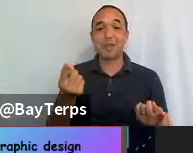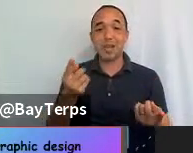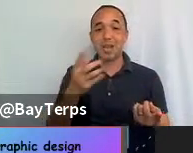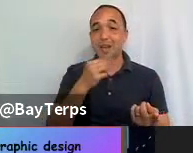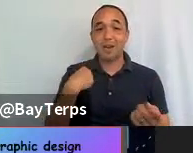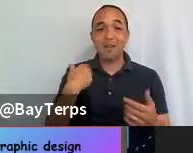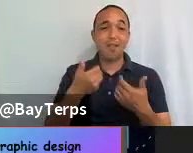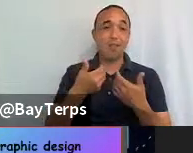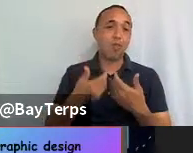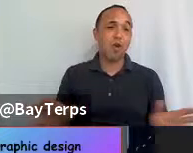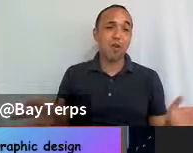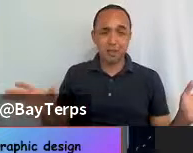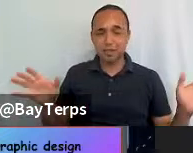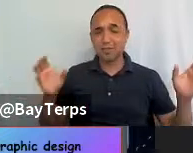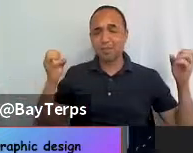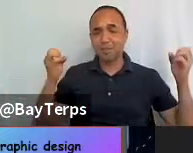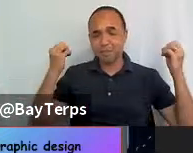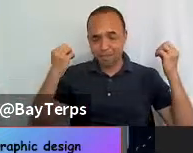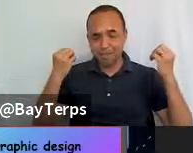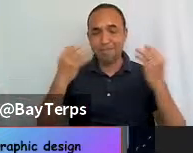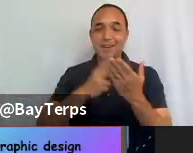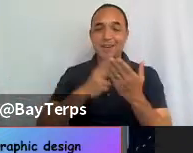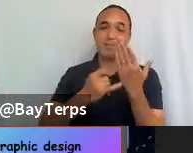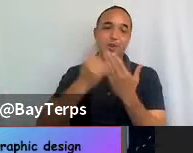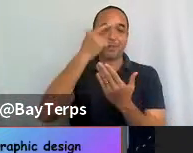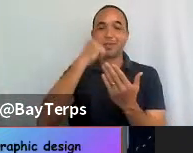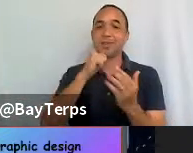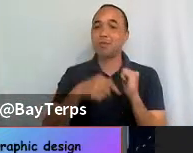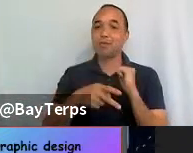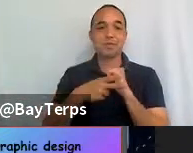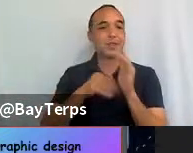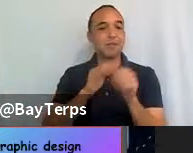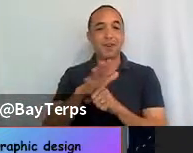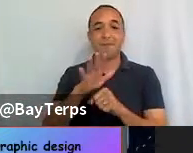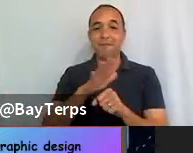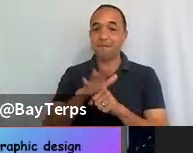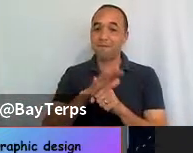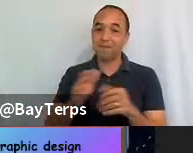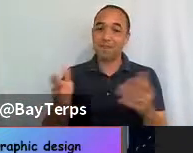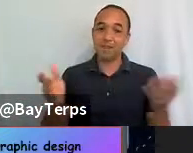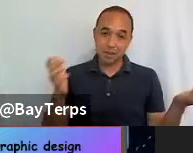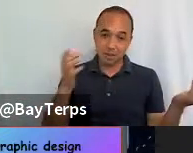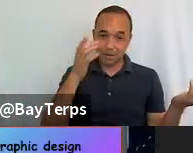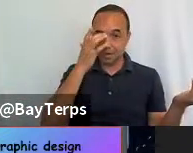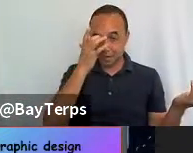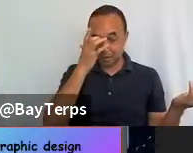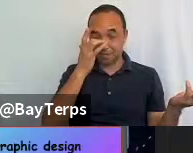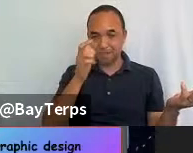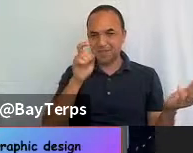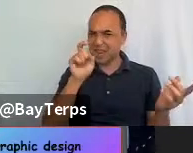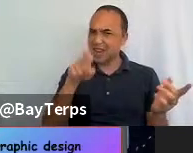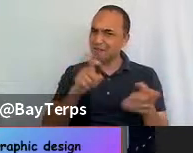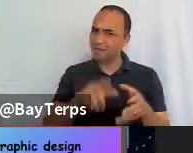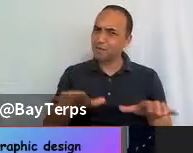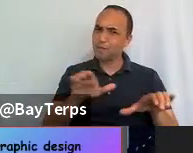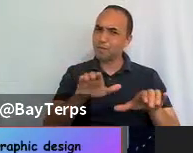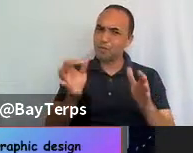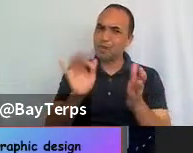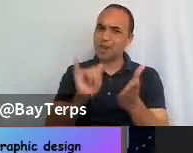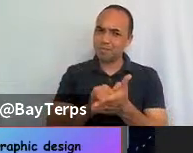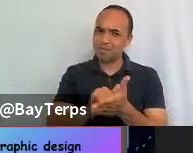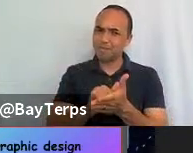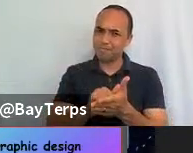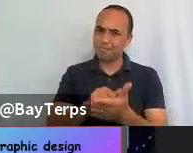lost many a project because of it. I need to remember to do that. It is extremely important.